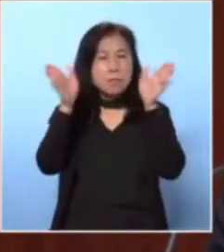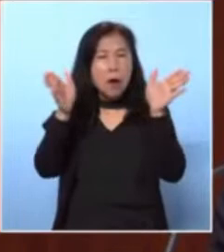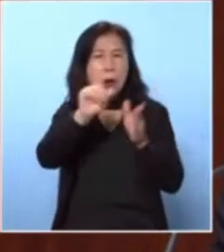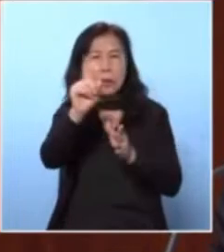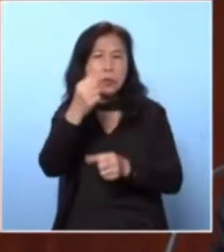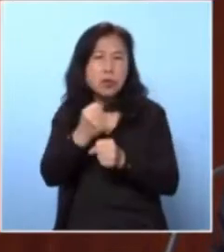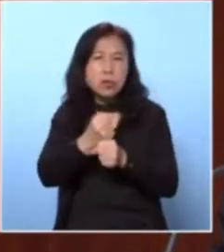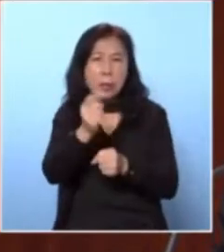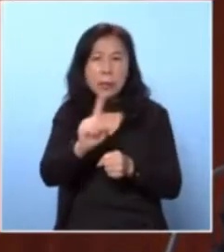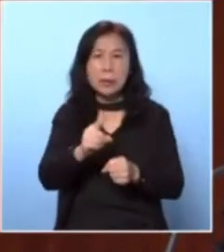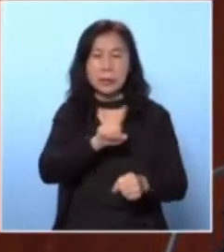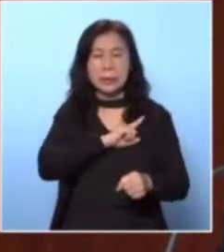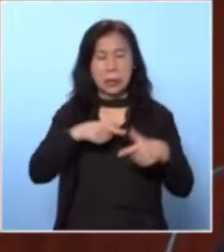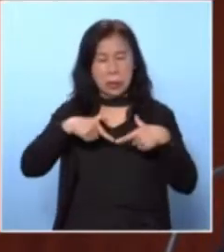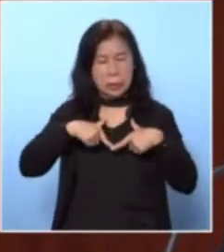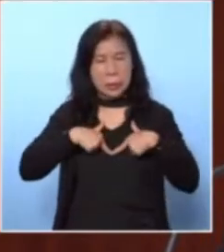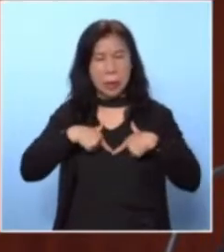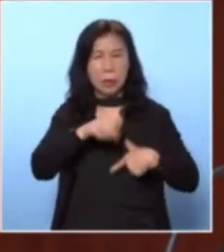should pursue.